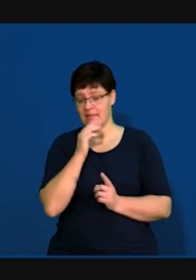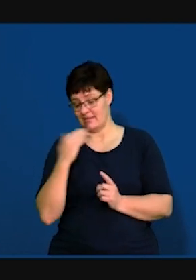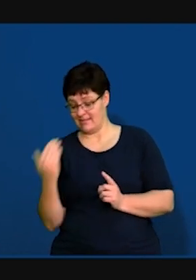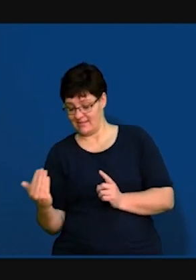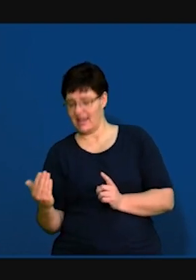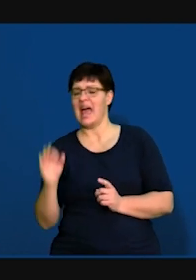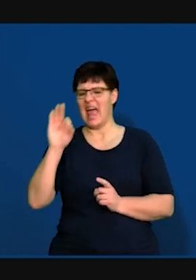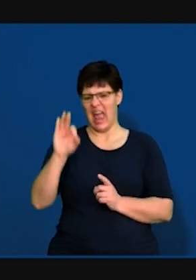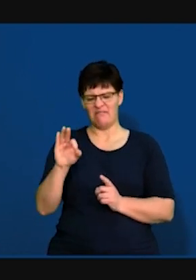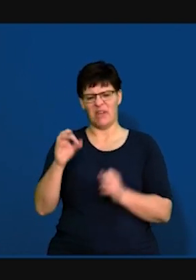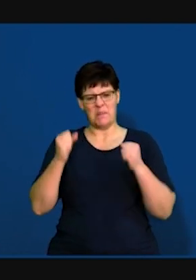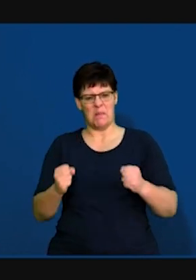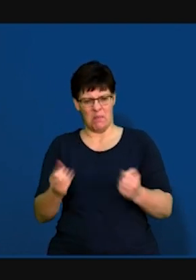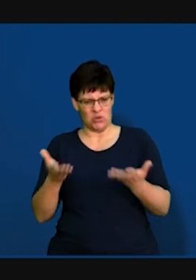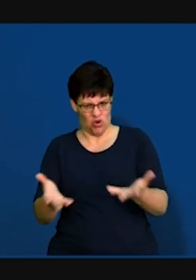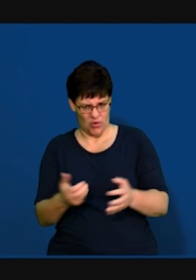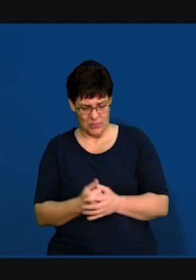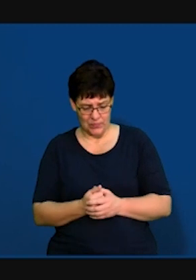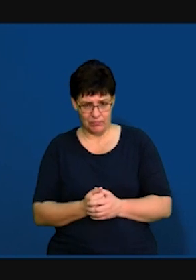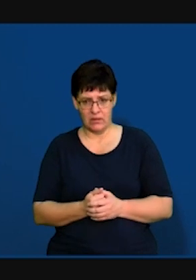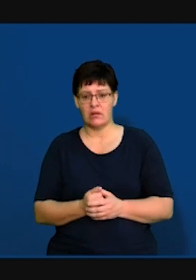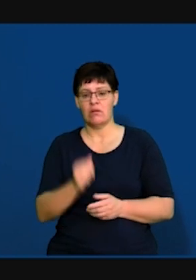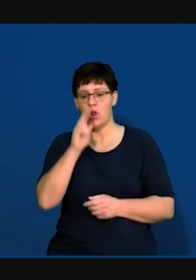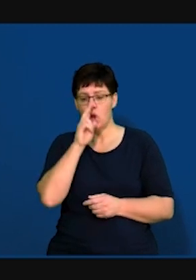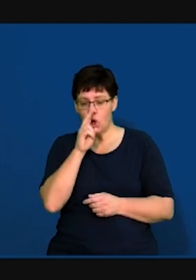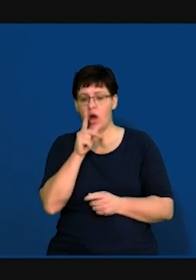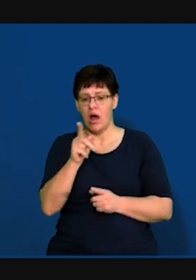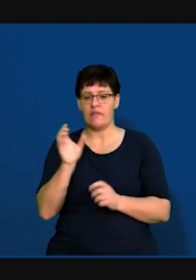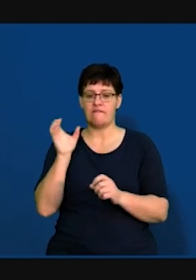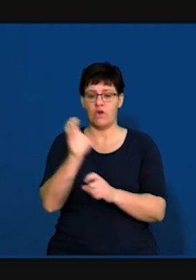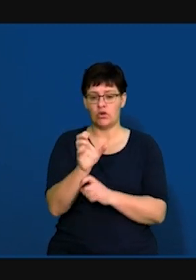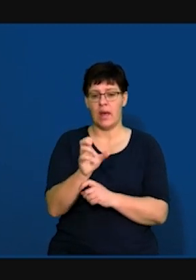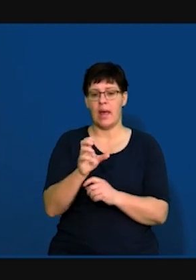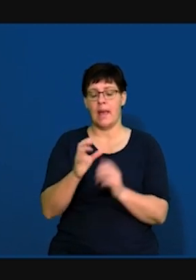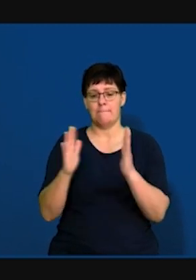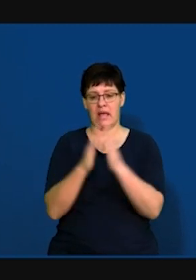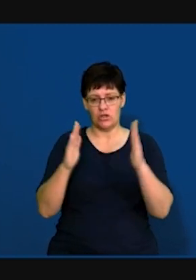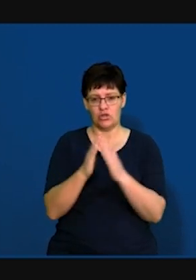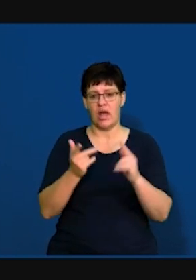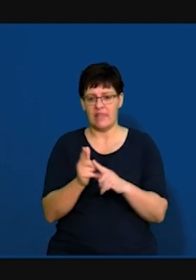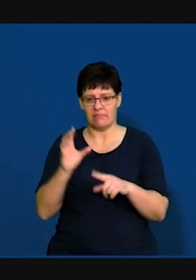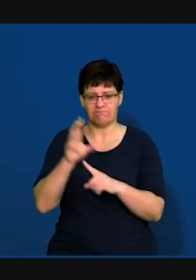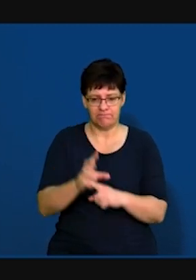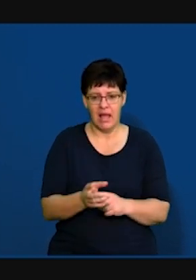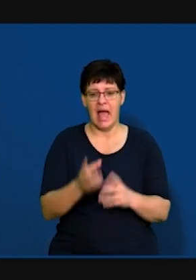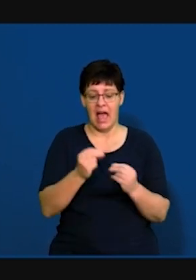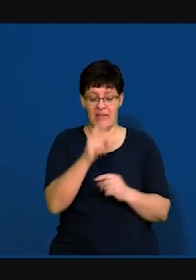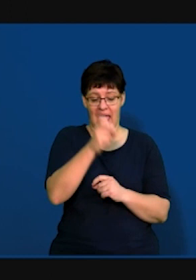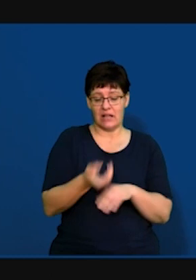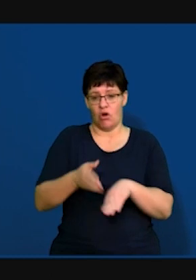right? Now, calculate the magnitude and direction of the force that Z exerts on Y. Now, what's the difference